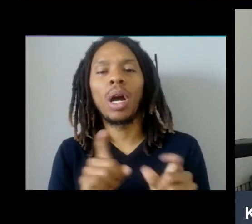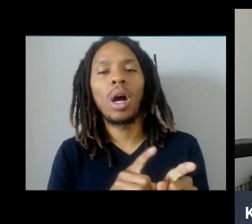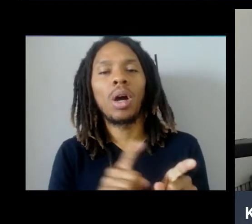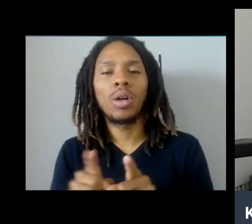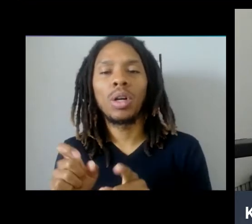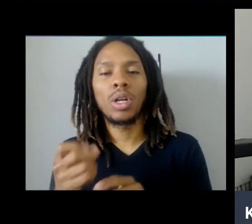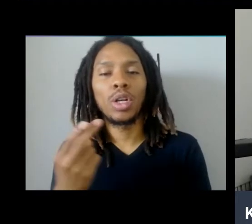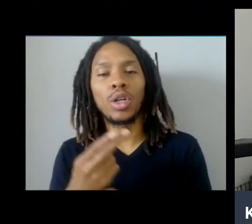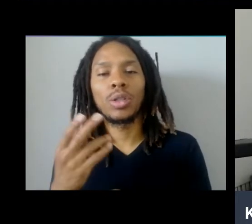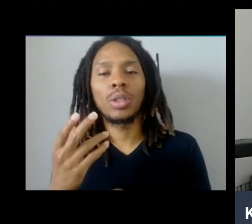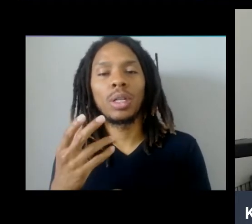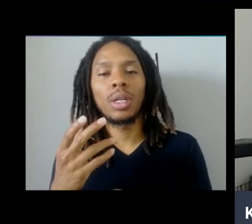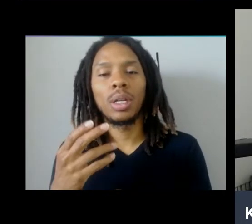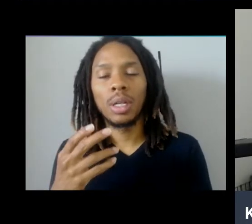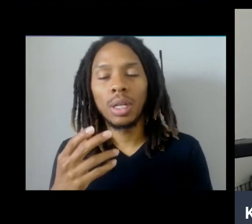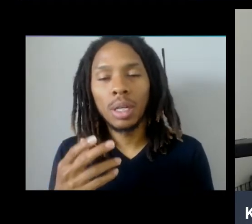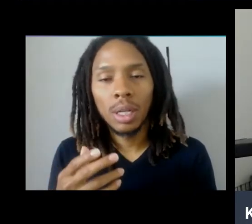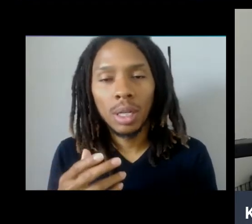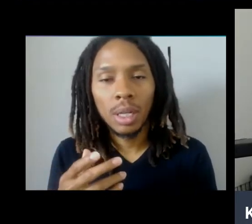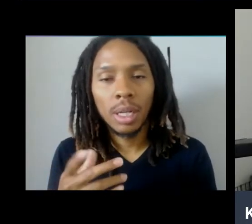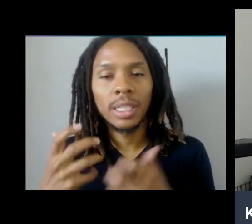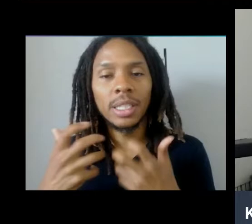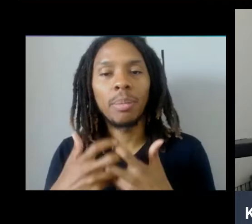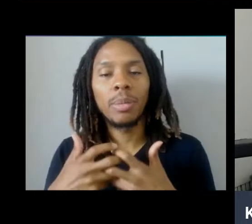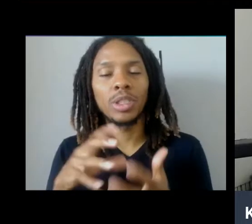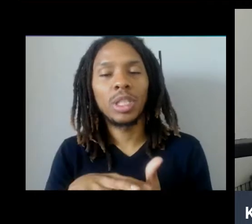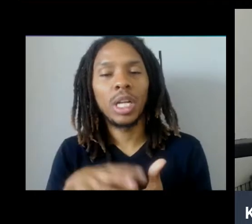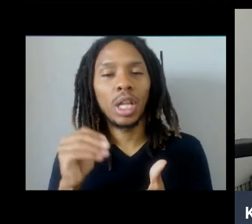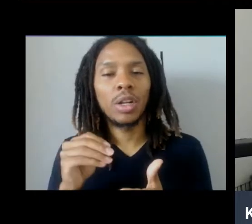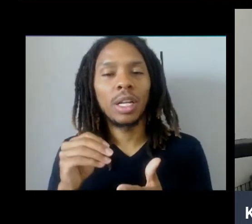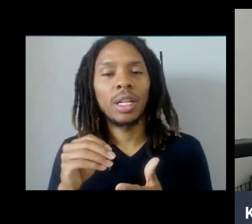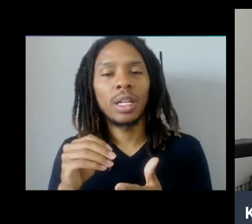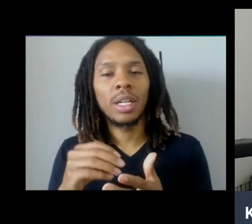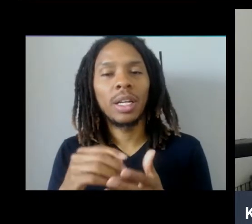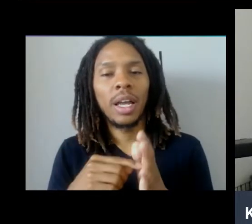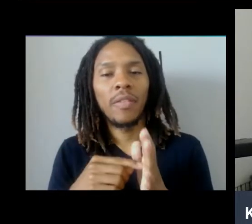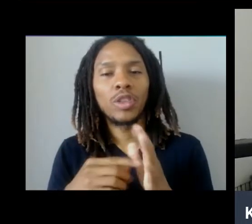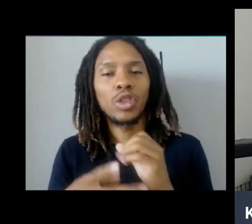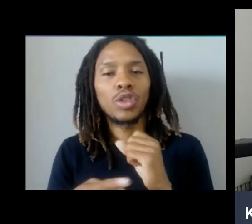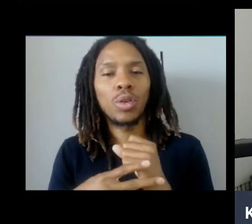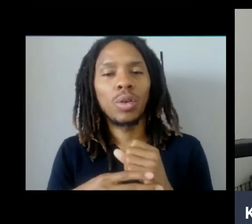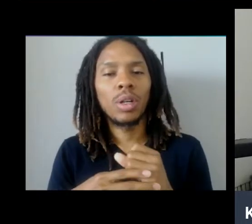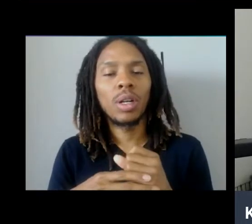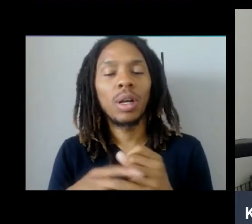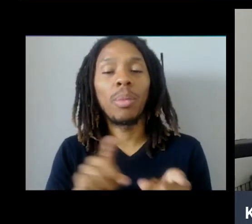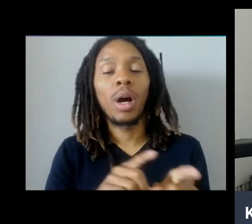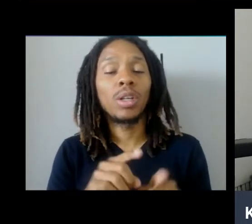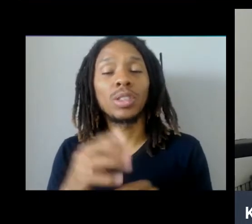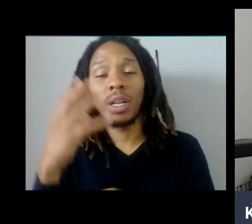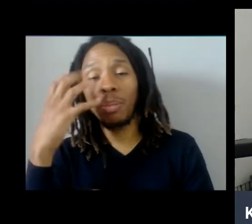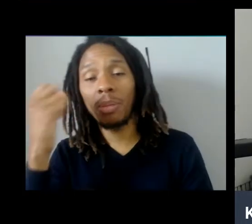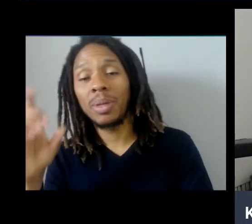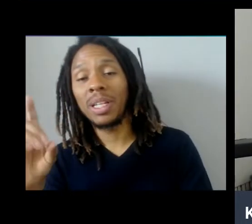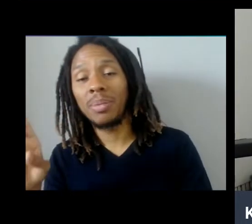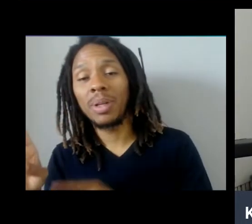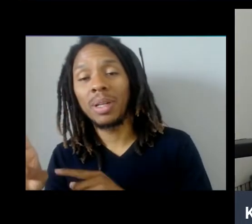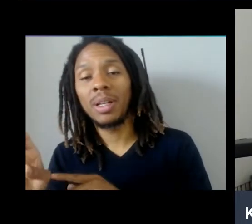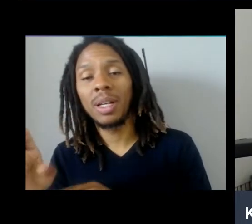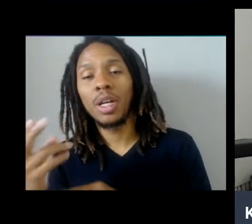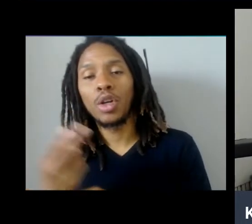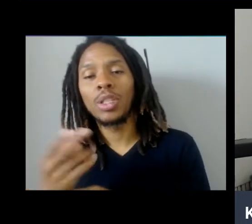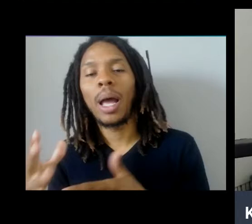as a machine learning feature store, for example. On the flip side, MemoryDB is intended to be used as a primary